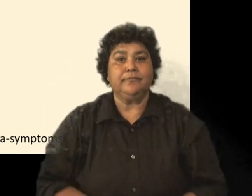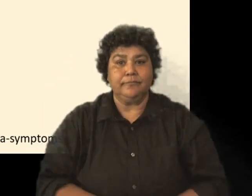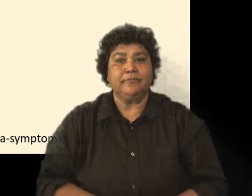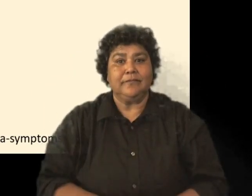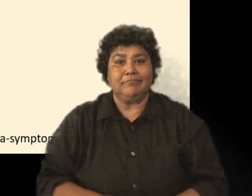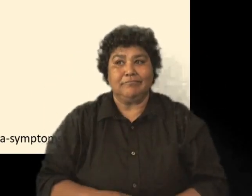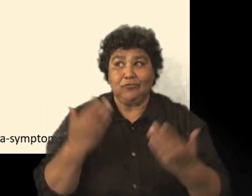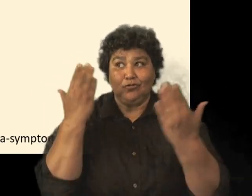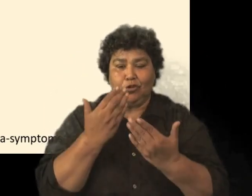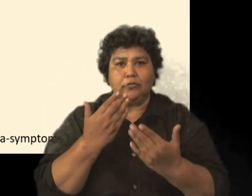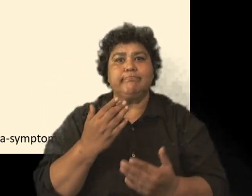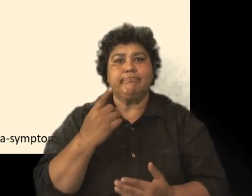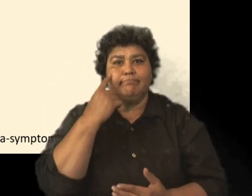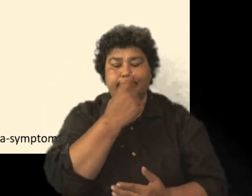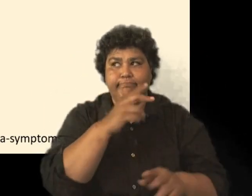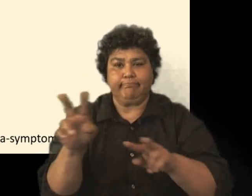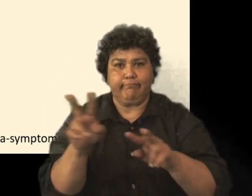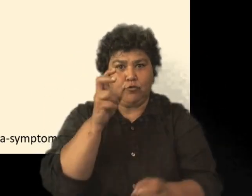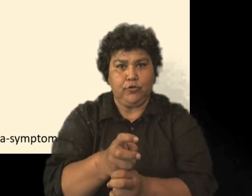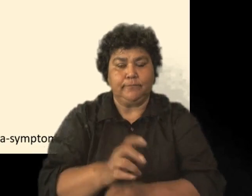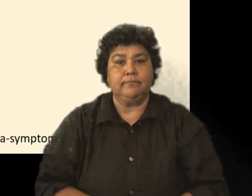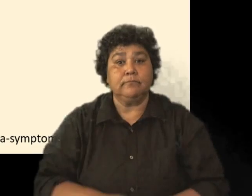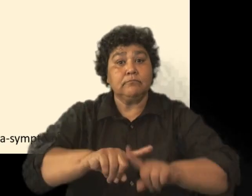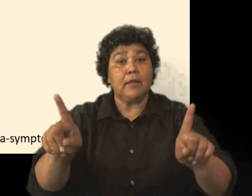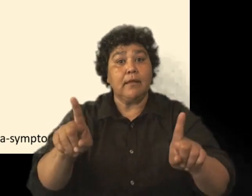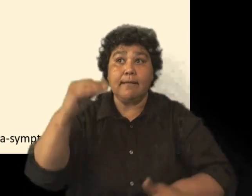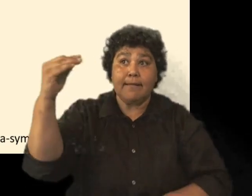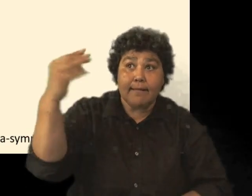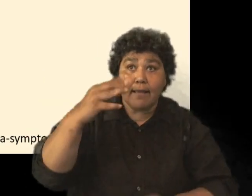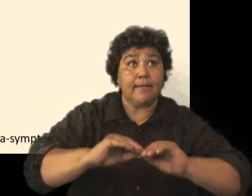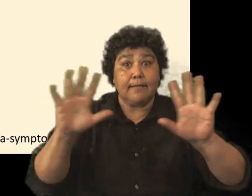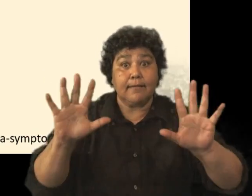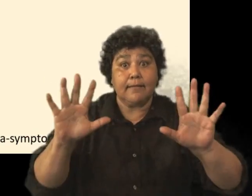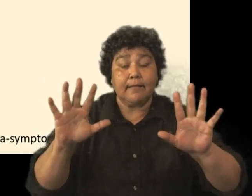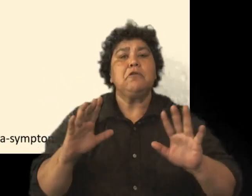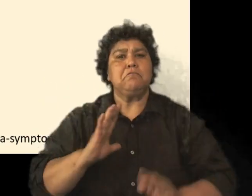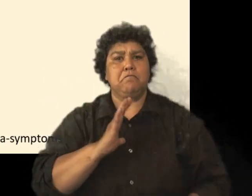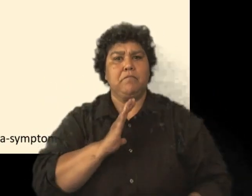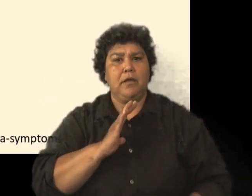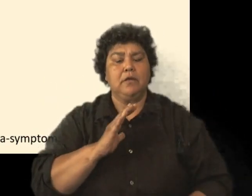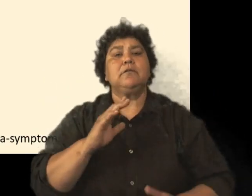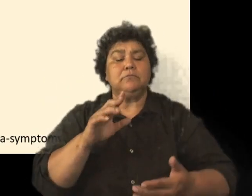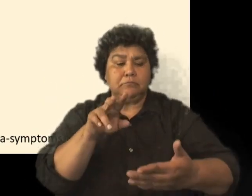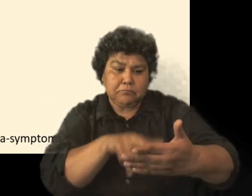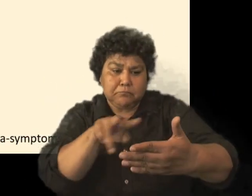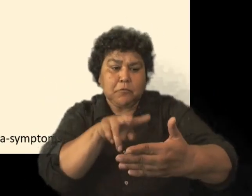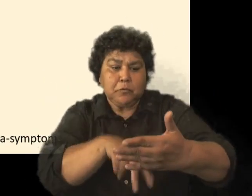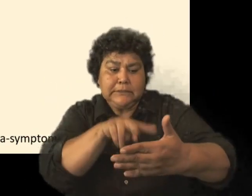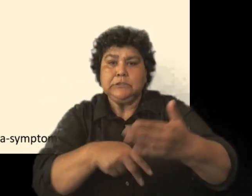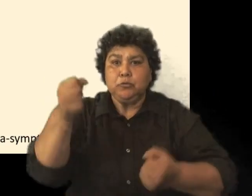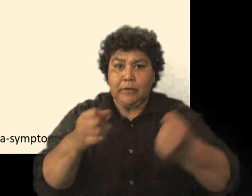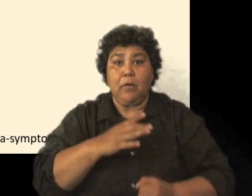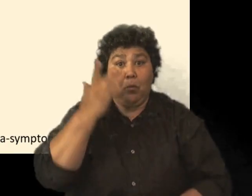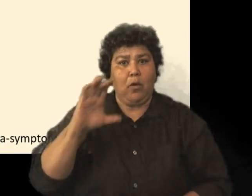doing tasks like reading or driving, which is mediated by cones. However, once most of the rods die from the